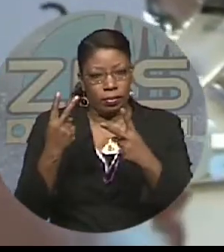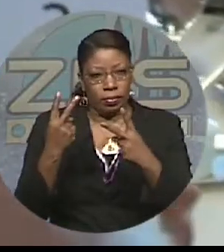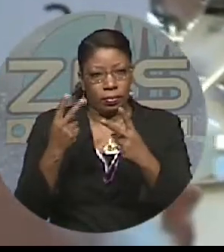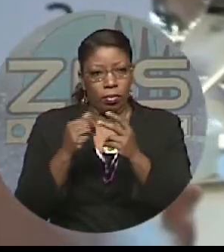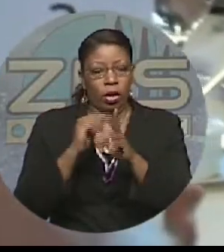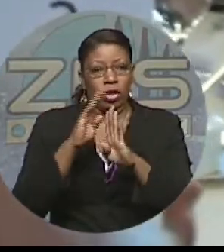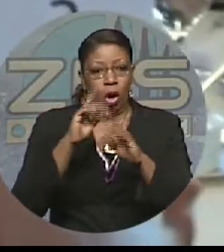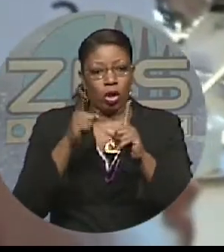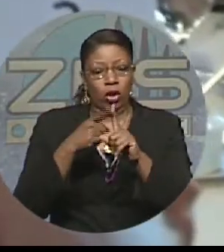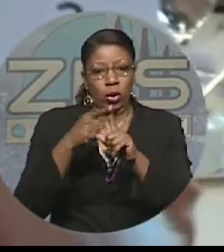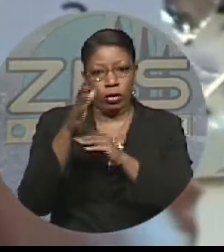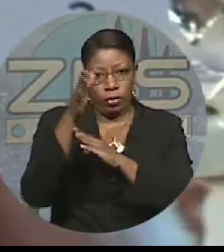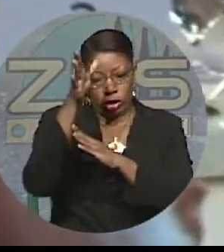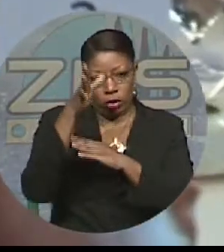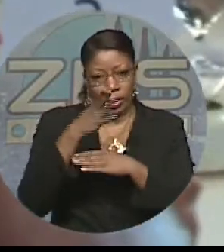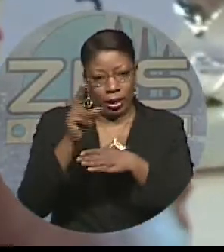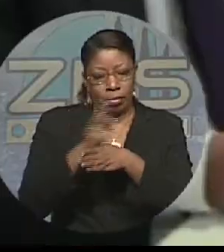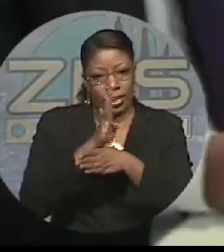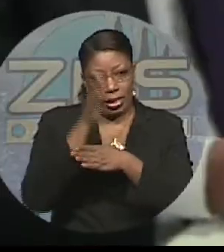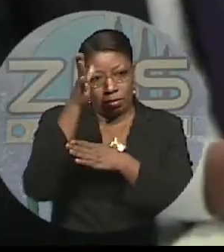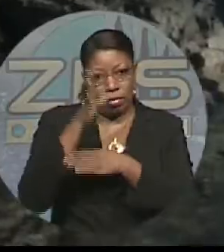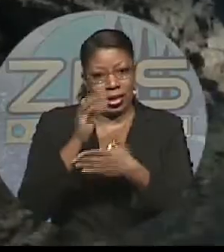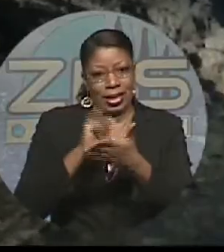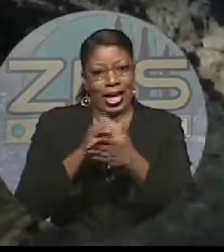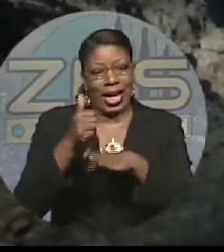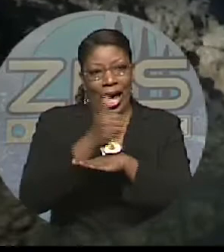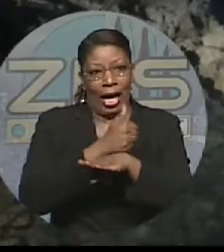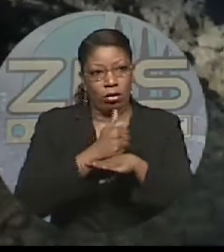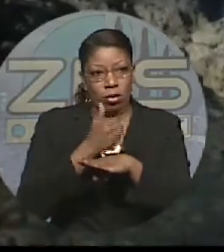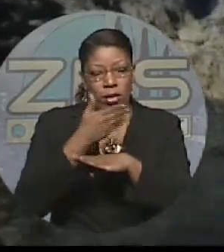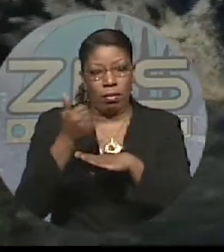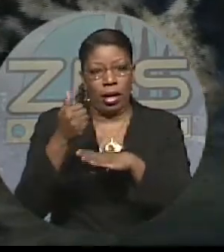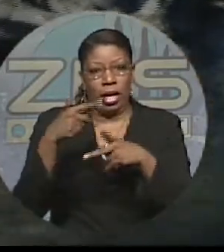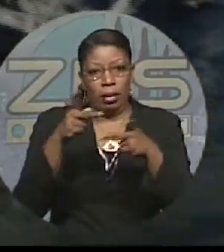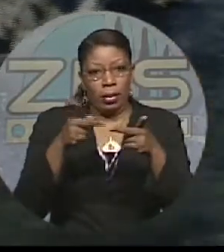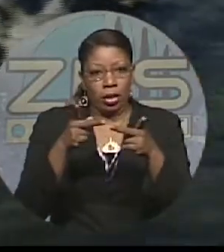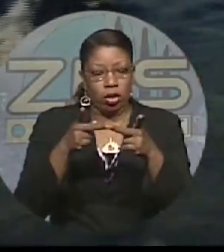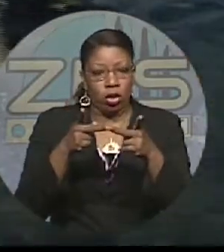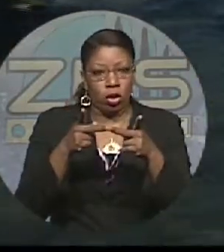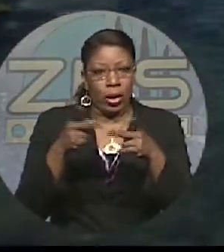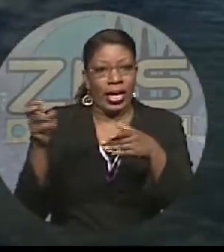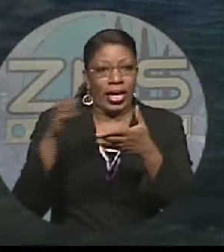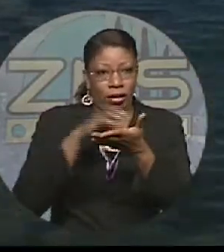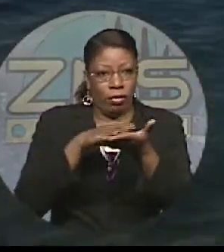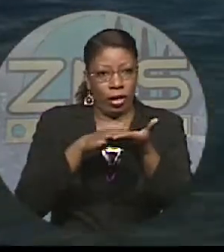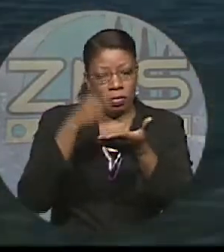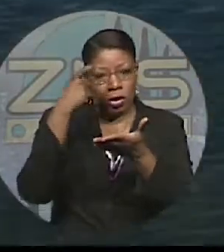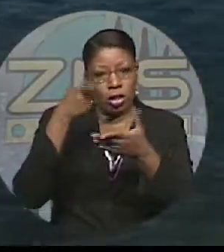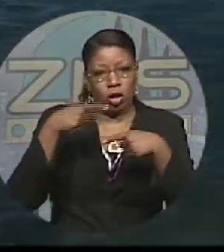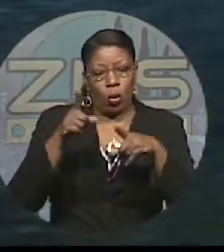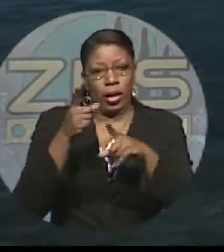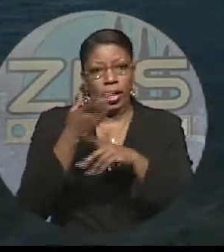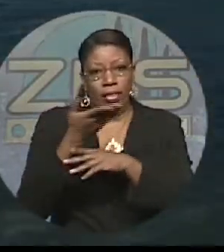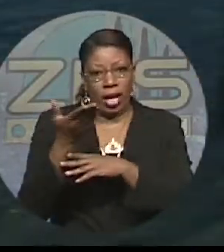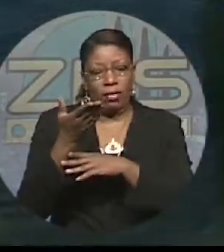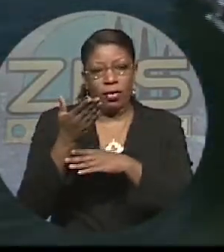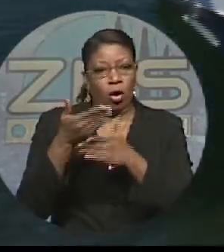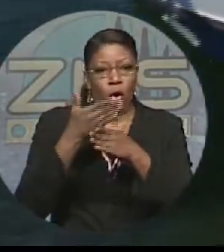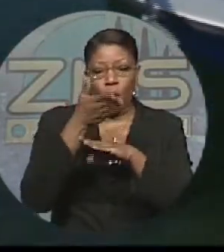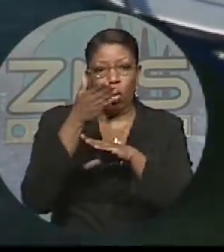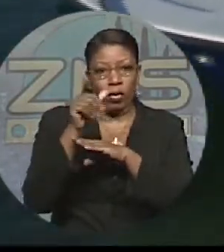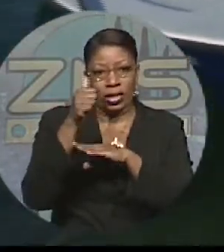recreational fishermen and businessmen that Andros was the place to invest since they had been going there for decades and have contributed